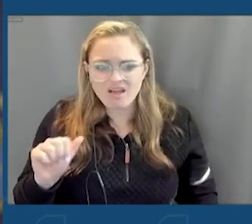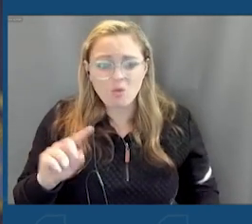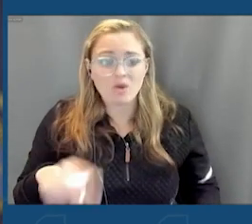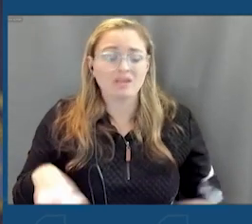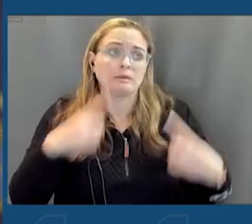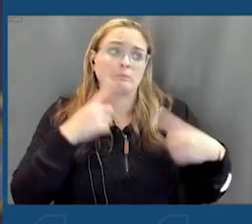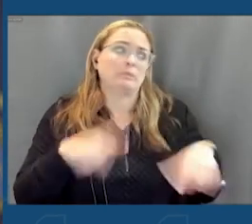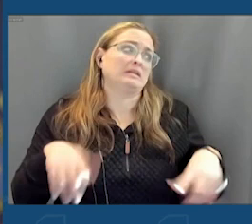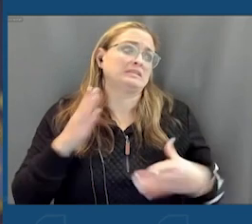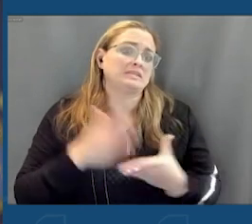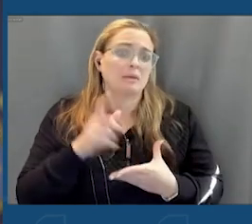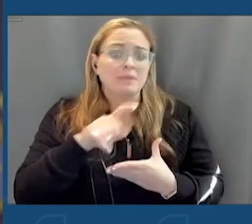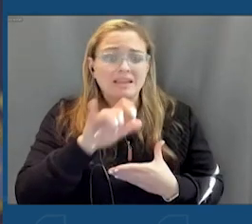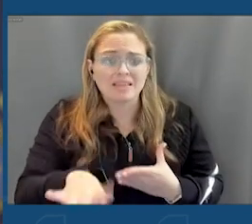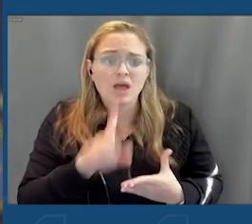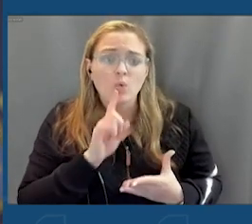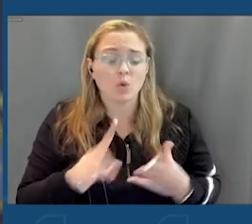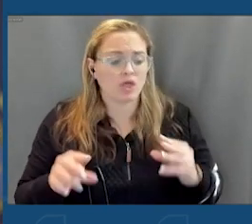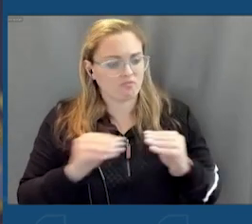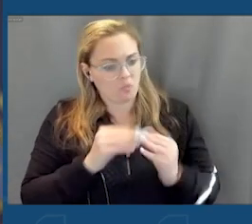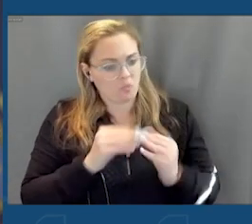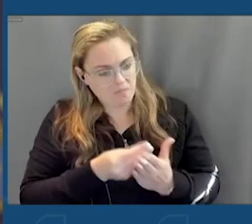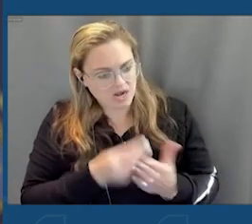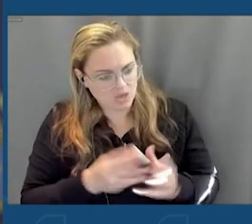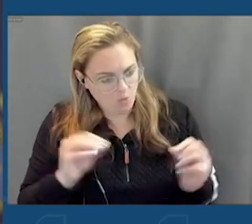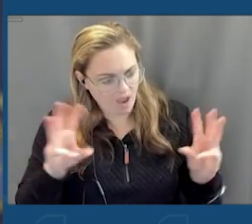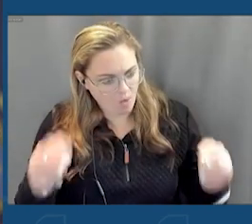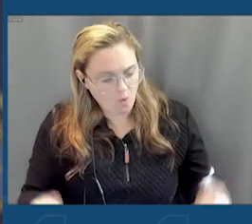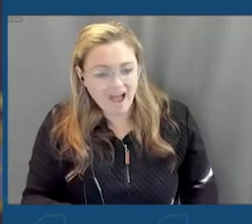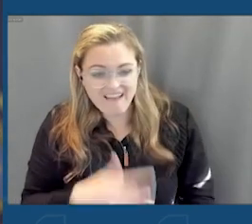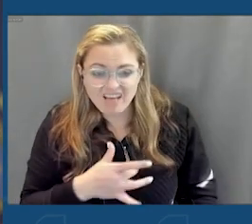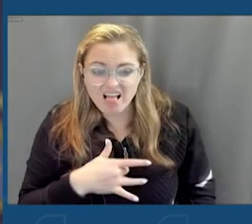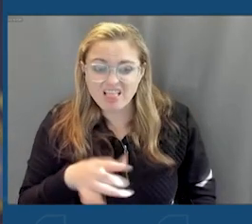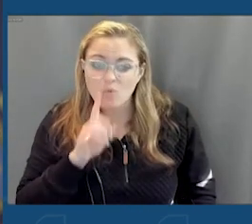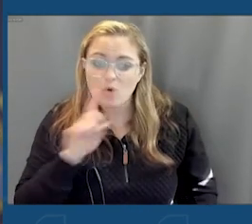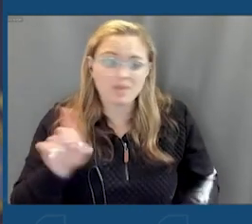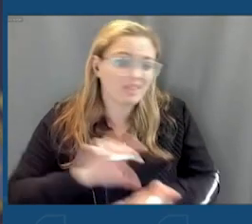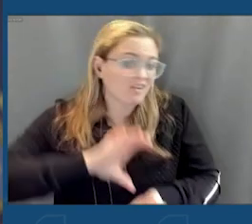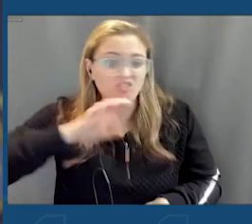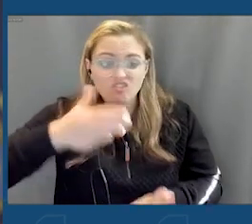needing diapers and formula, we're going to have so much money in our pocket. I really did. I thought we were going to be rich.